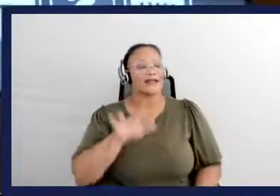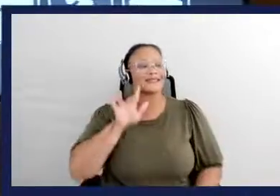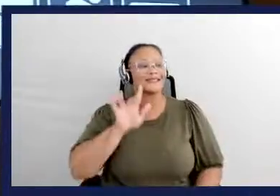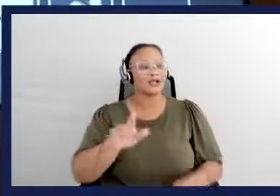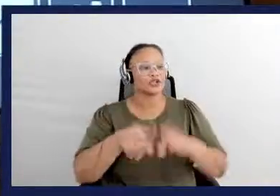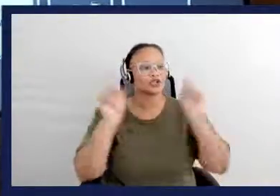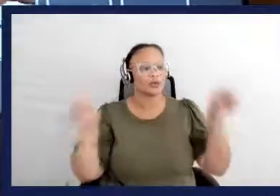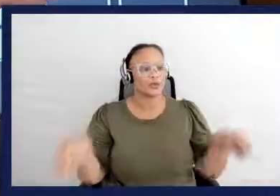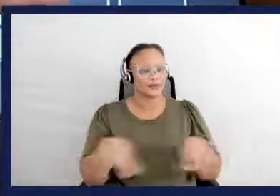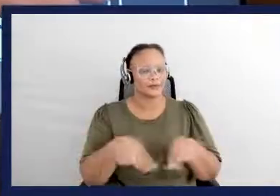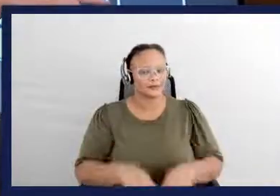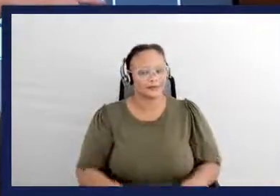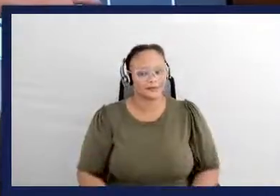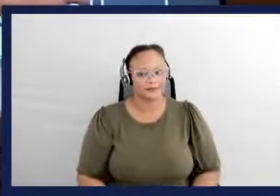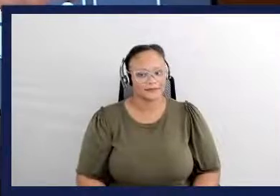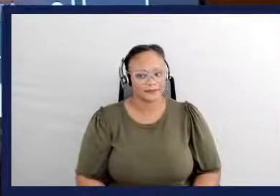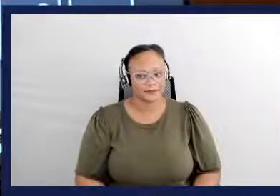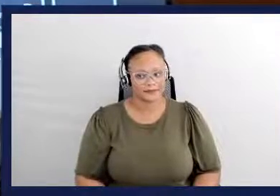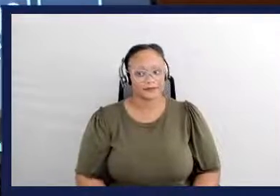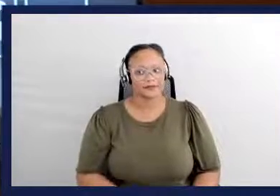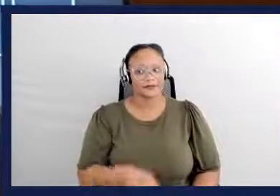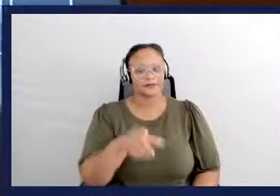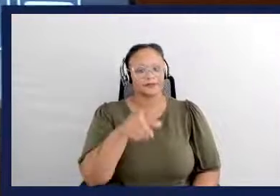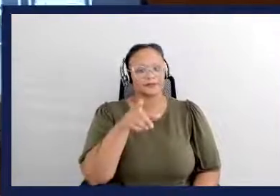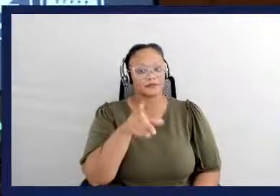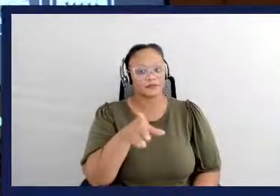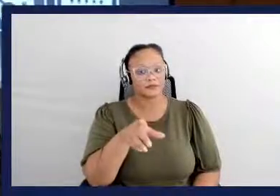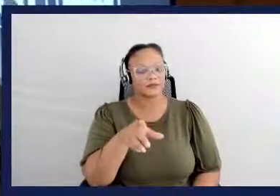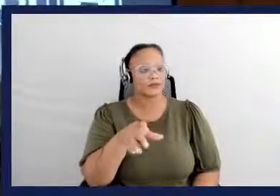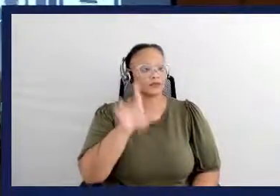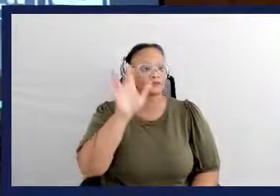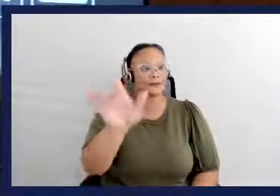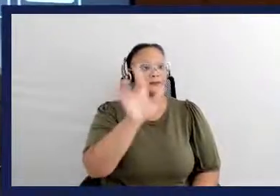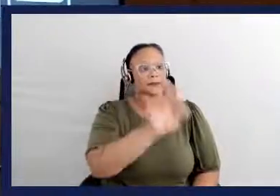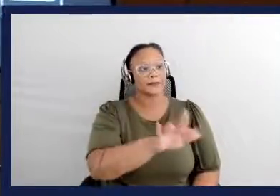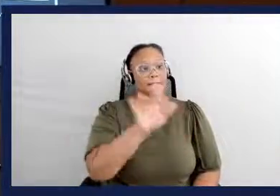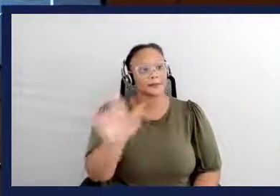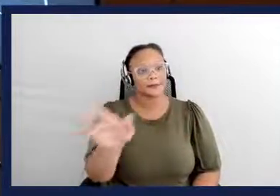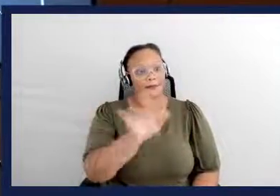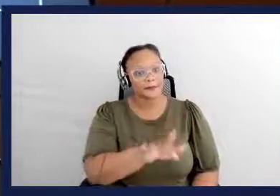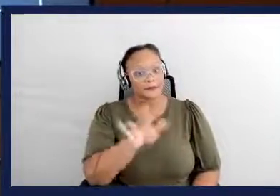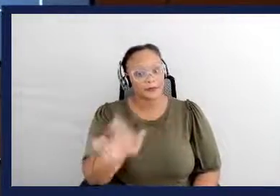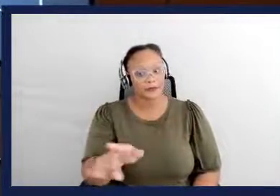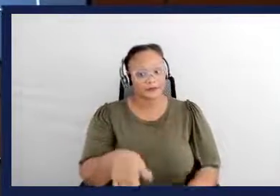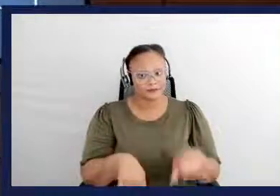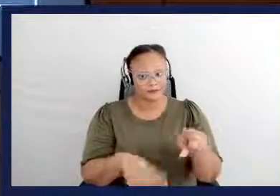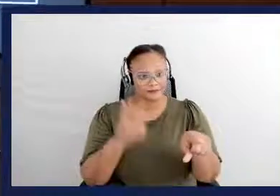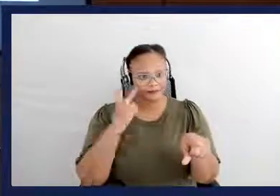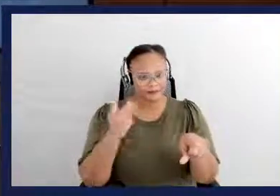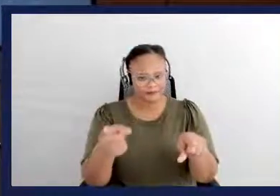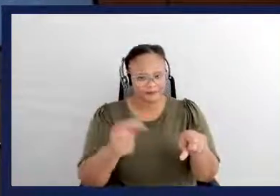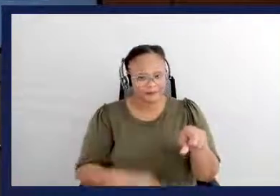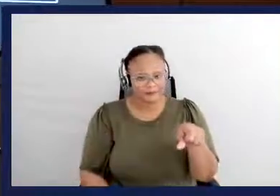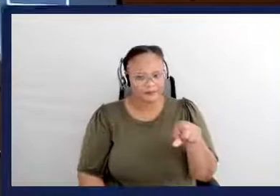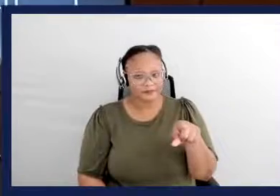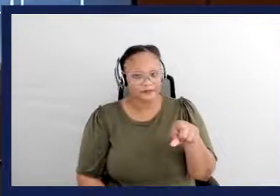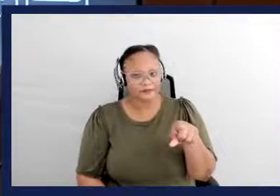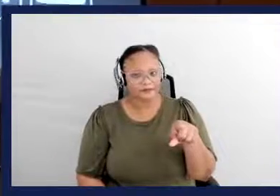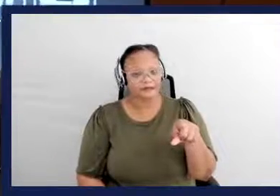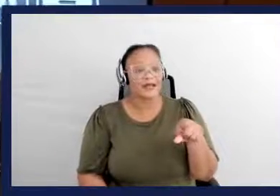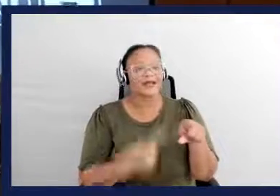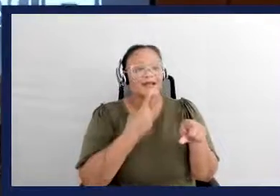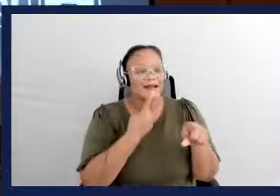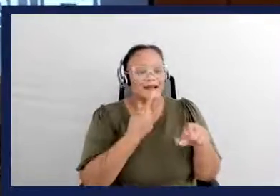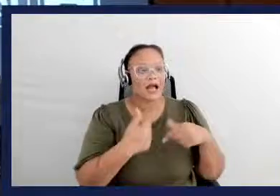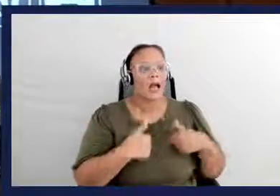the voter to continue through the check-in process, and then we have this selection here. I wish to use an accessible voting